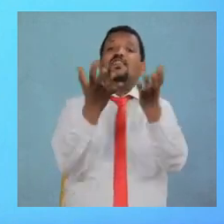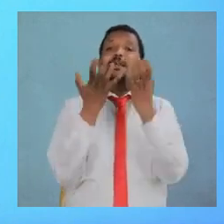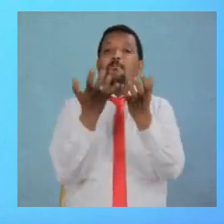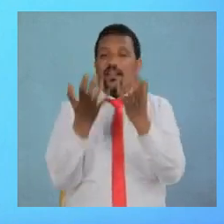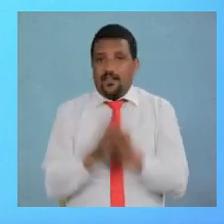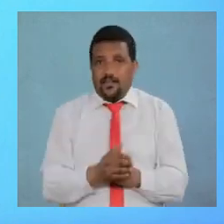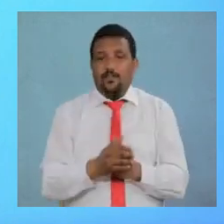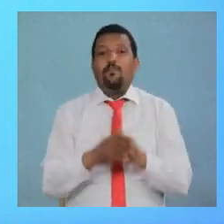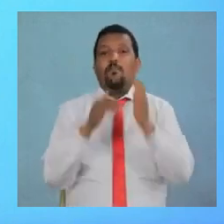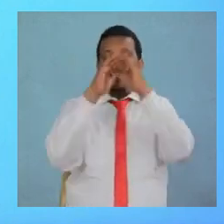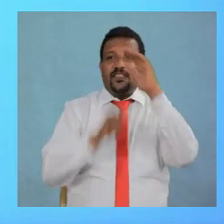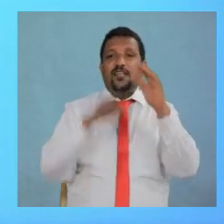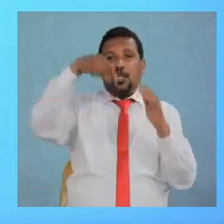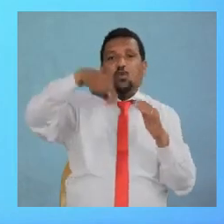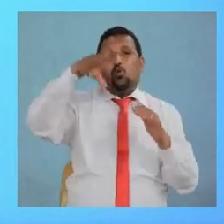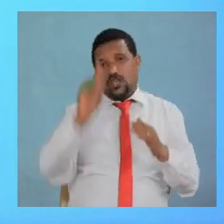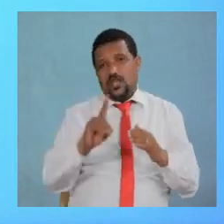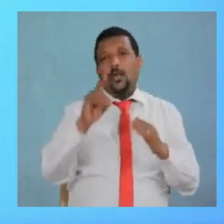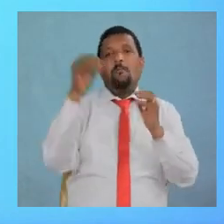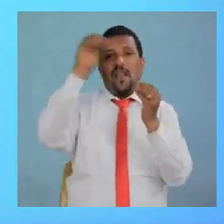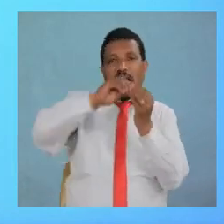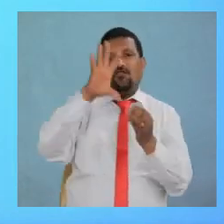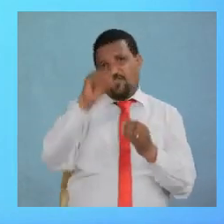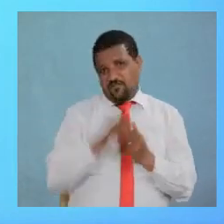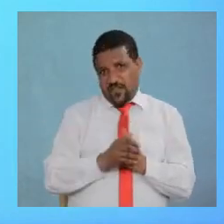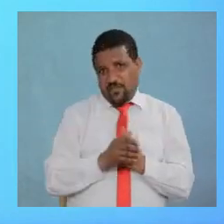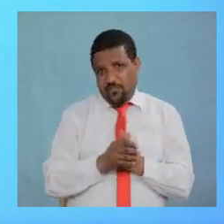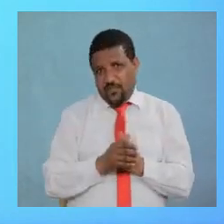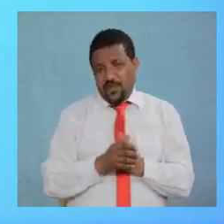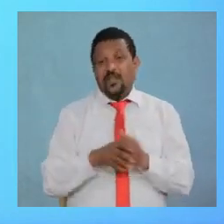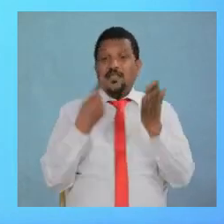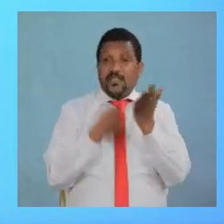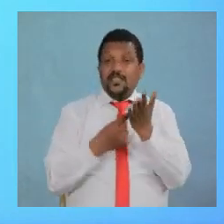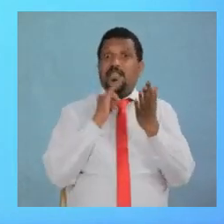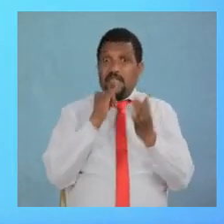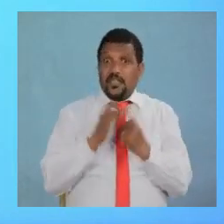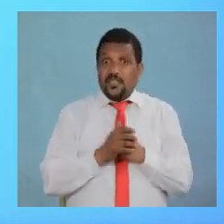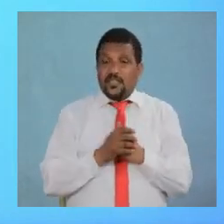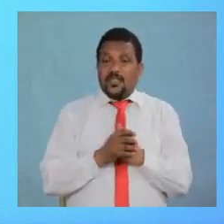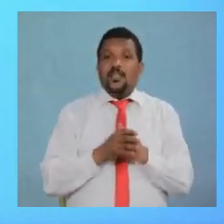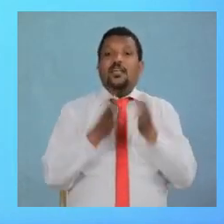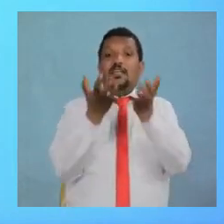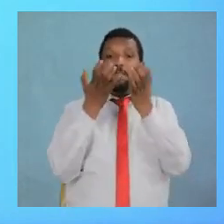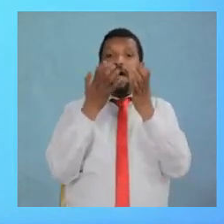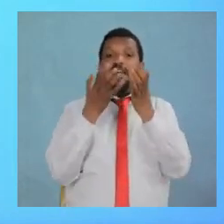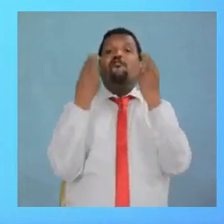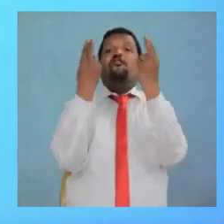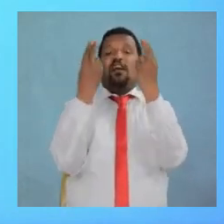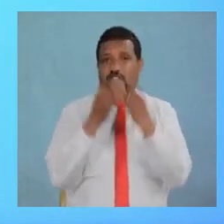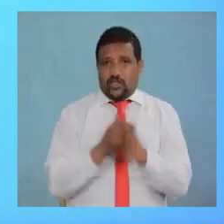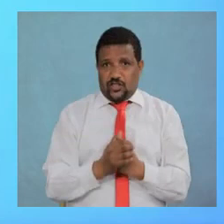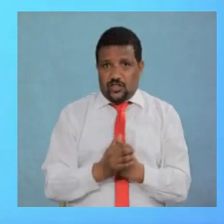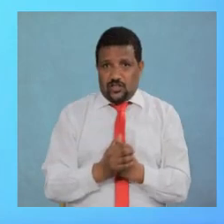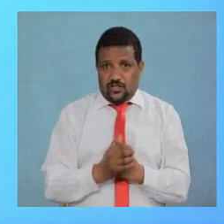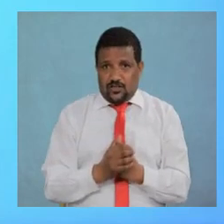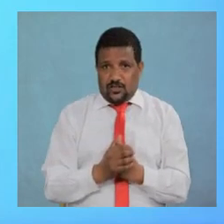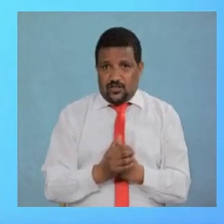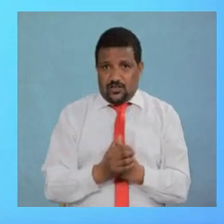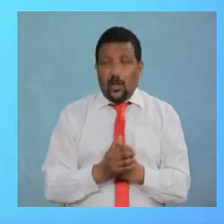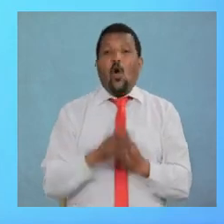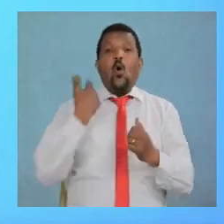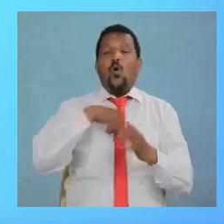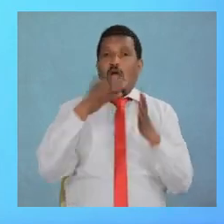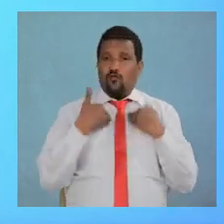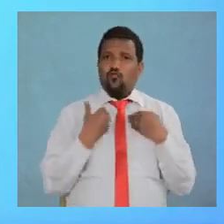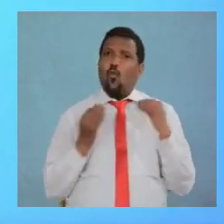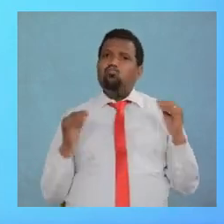10 QD plus 50. Actually this is the demand function, but we have